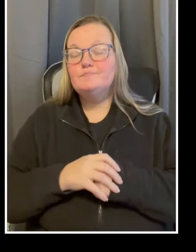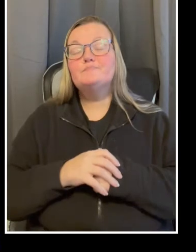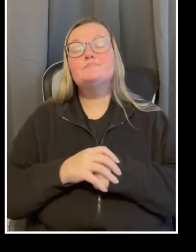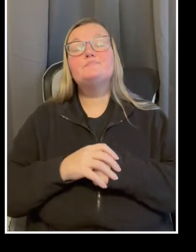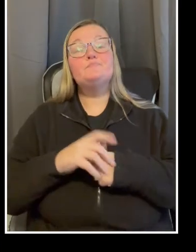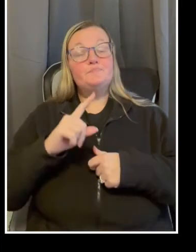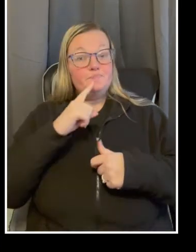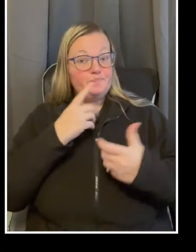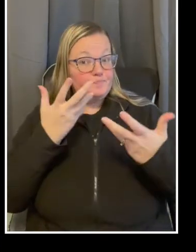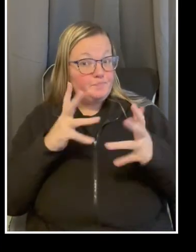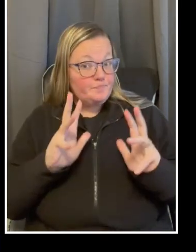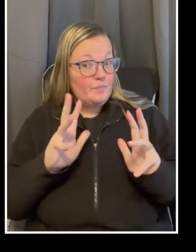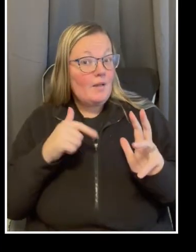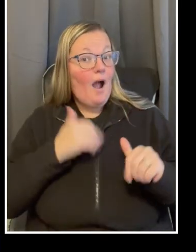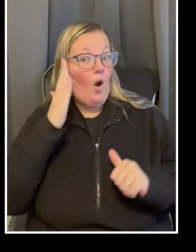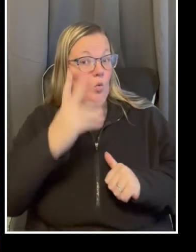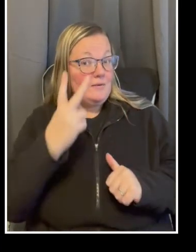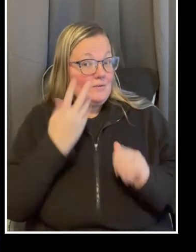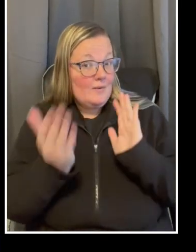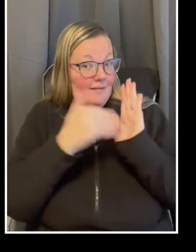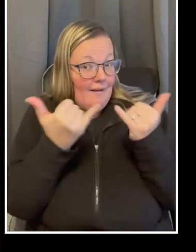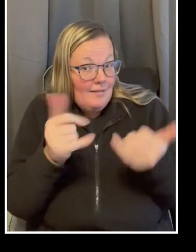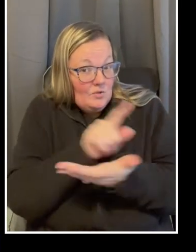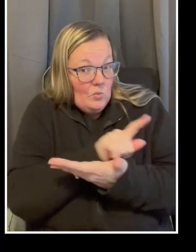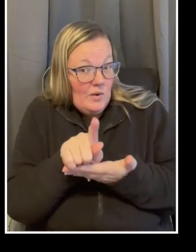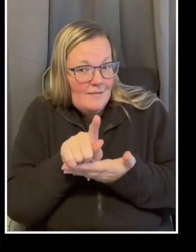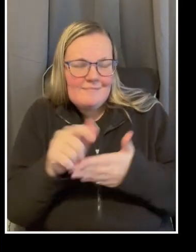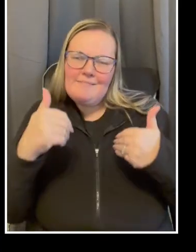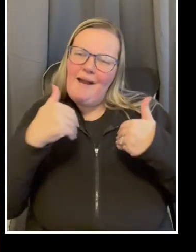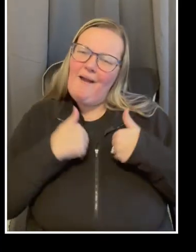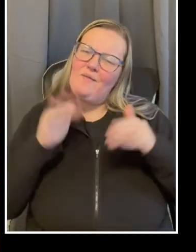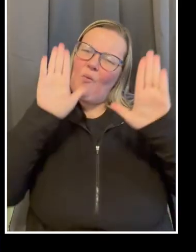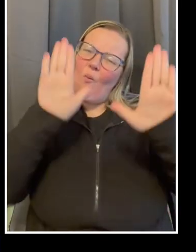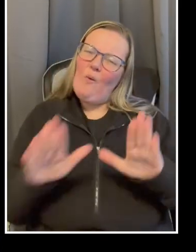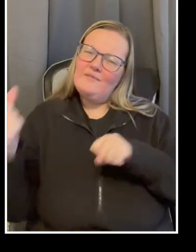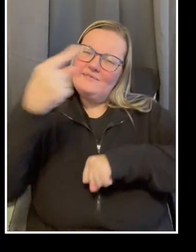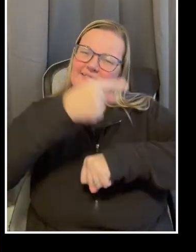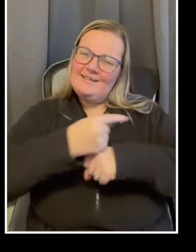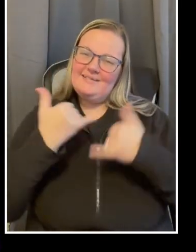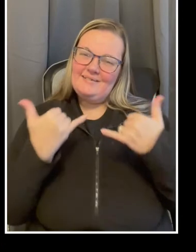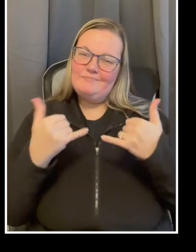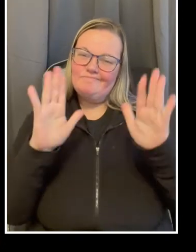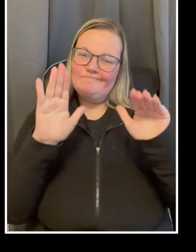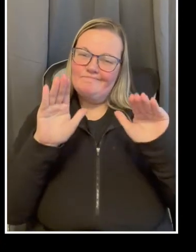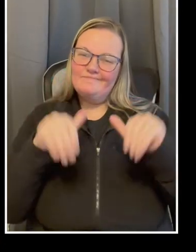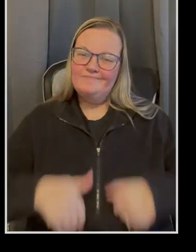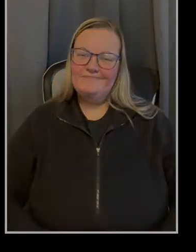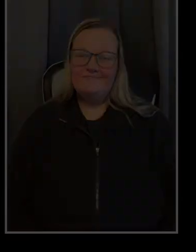being said, I will see you again this week. Have a wonderful day. Bye! Bye-bye!